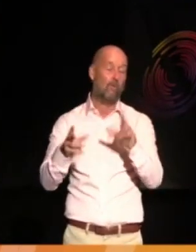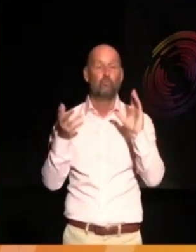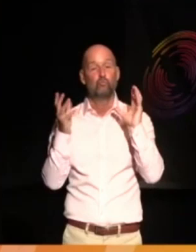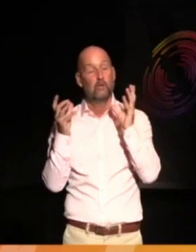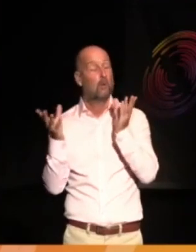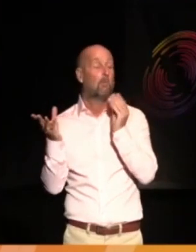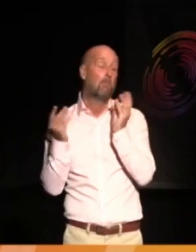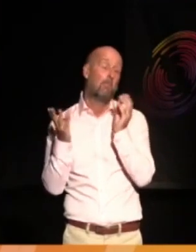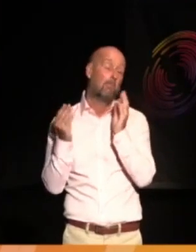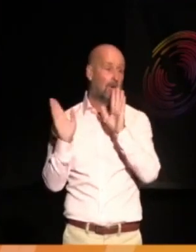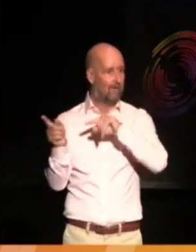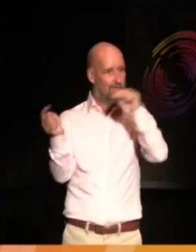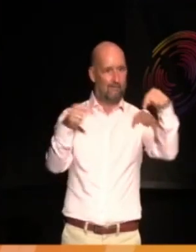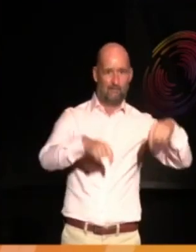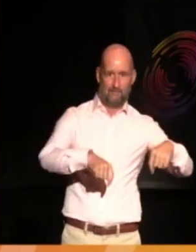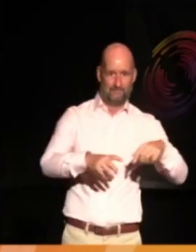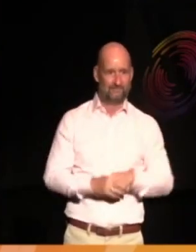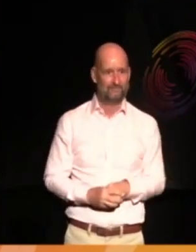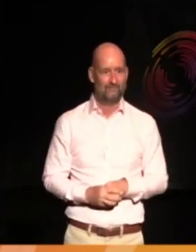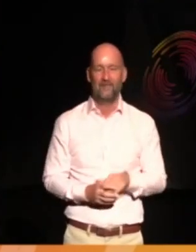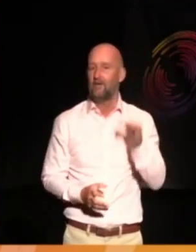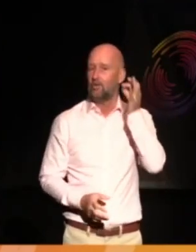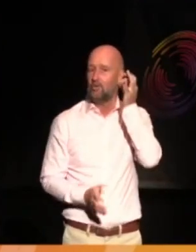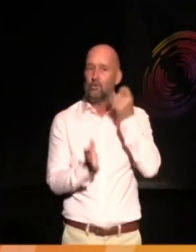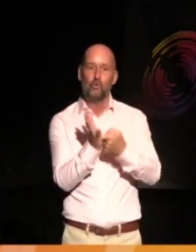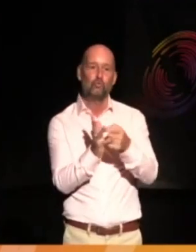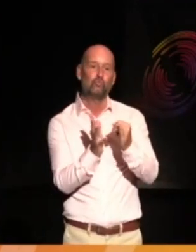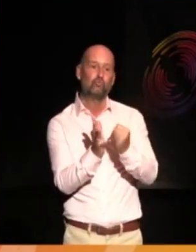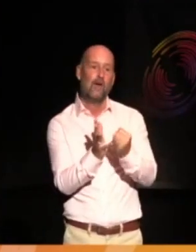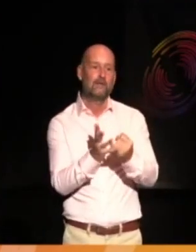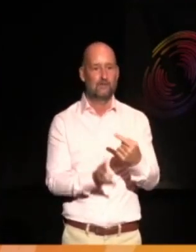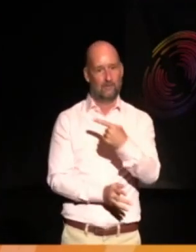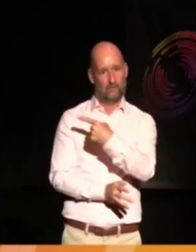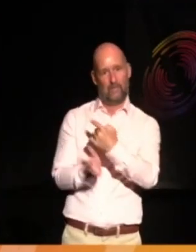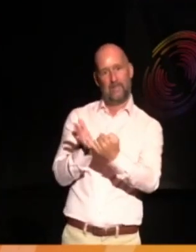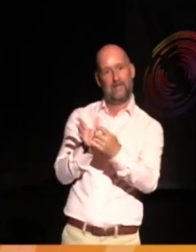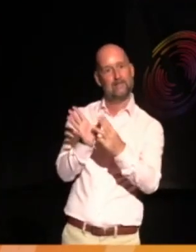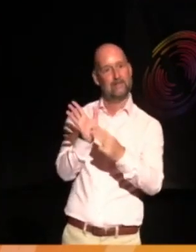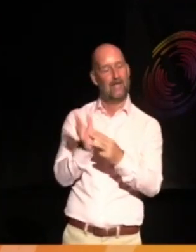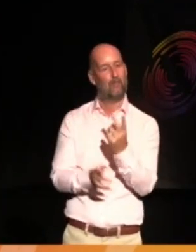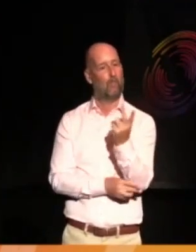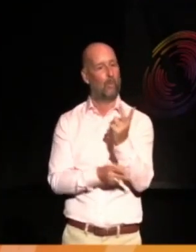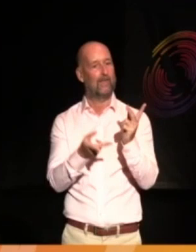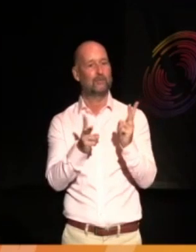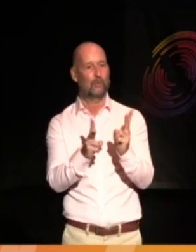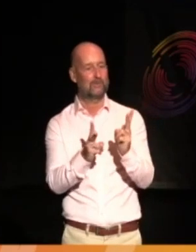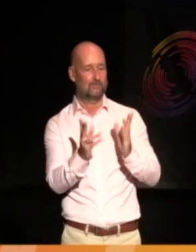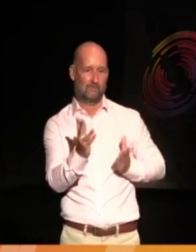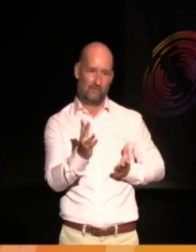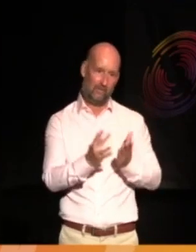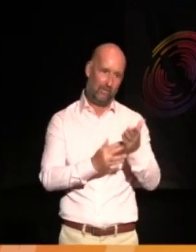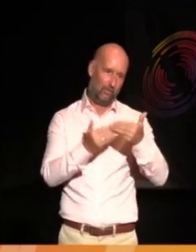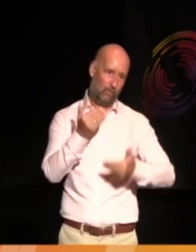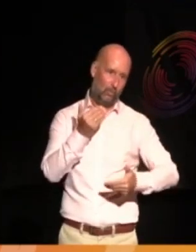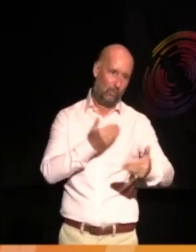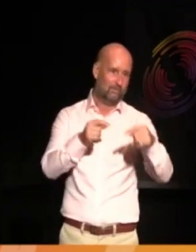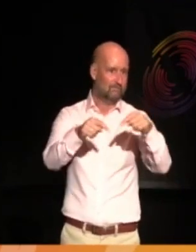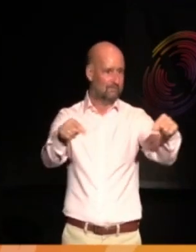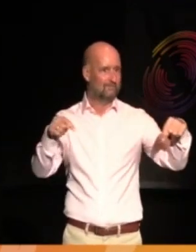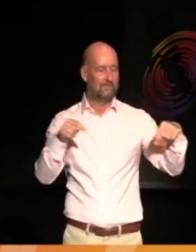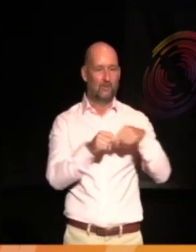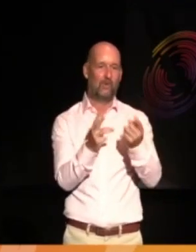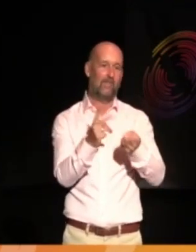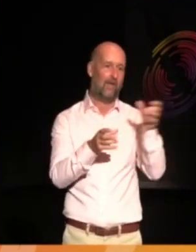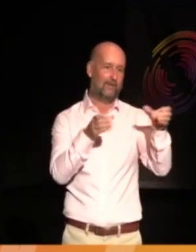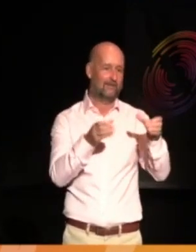today. This is Russ, and along with Sam, going to be signing in this room today, along with